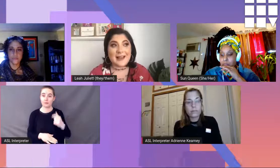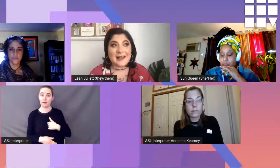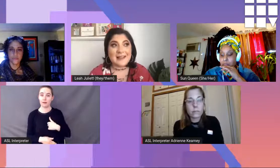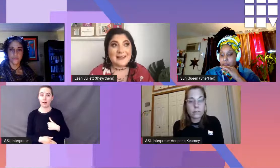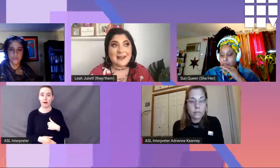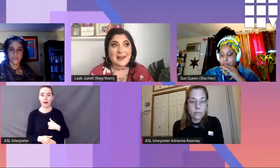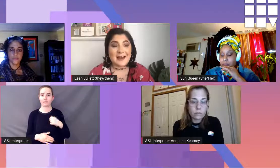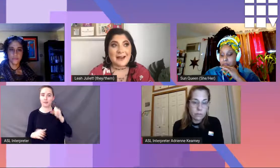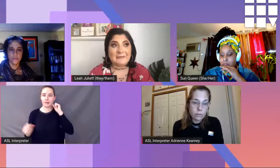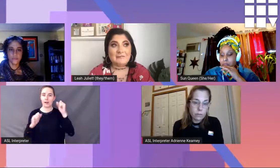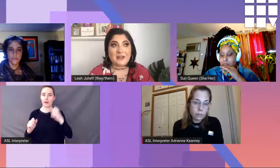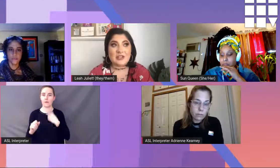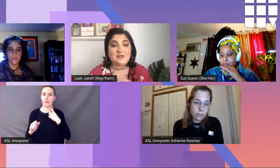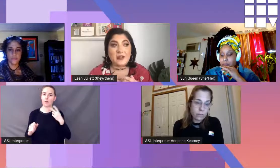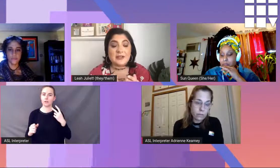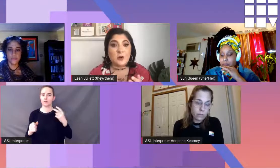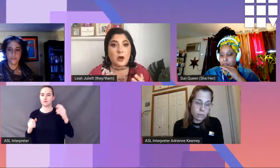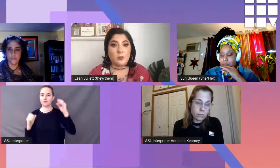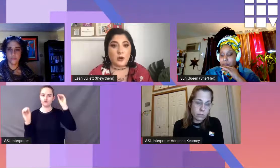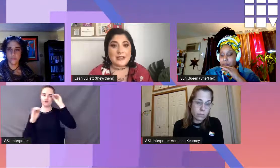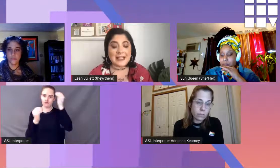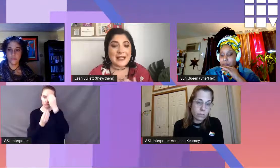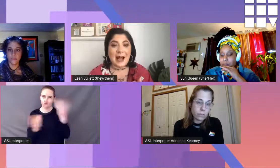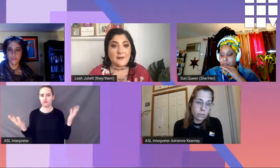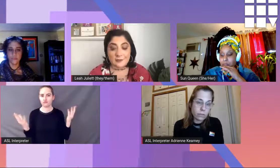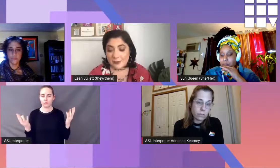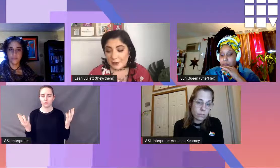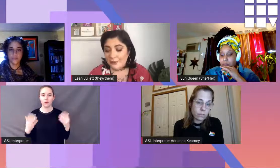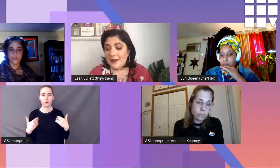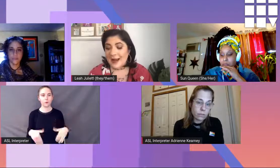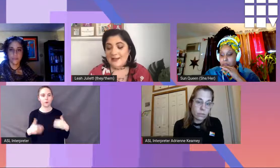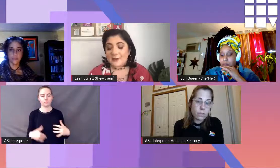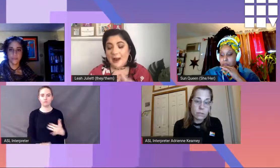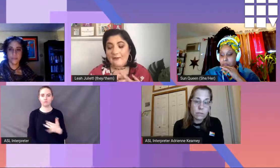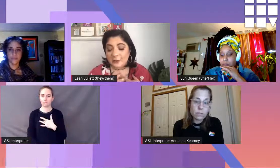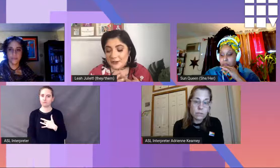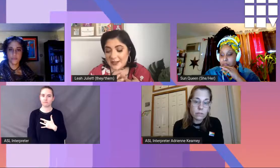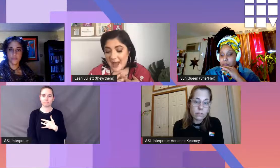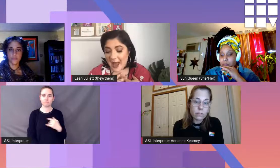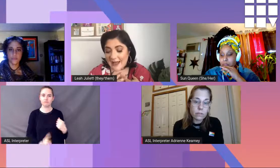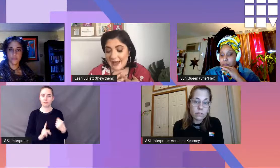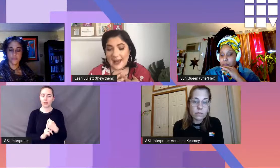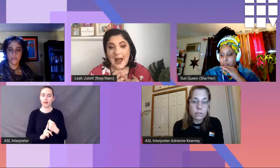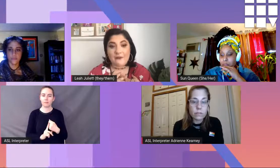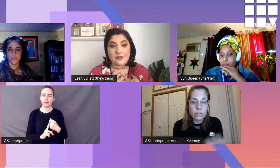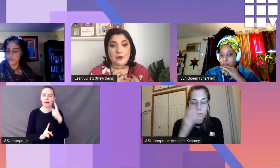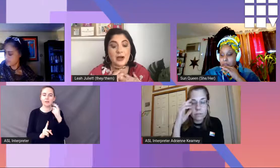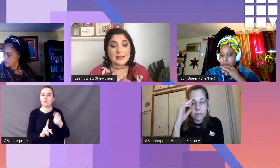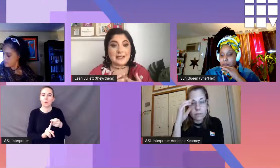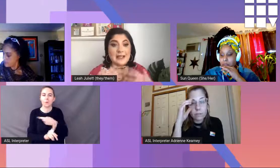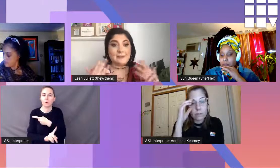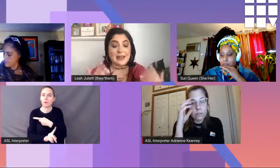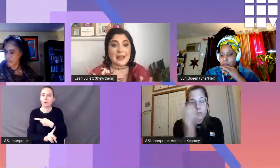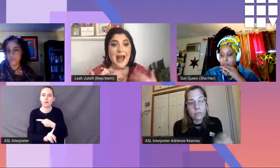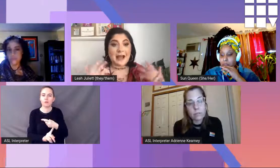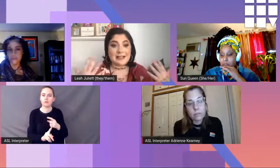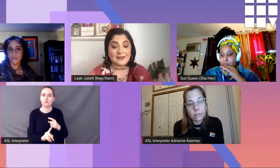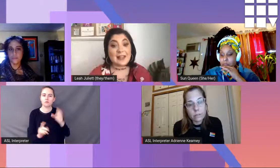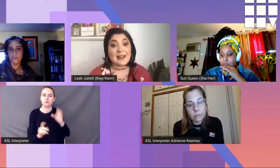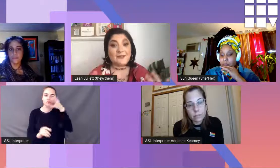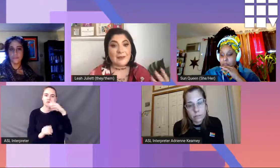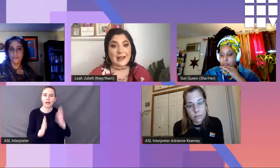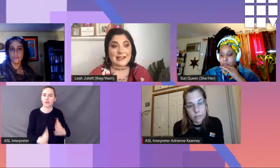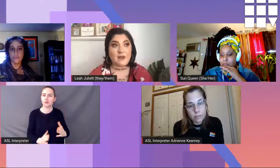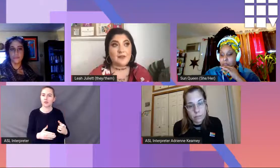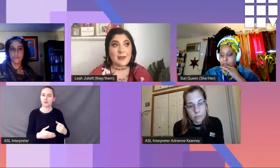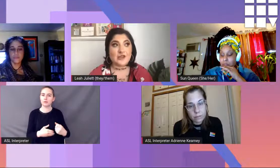me because it just felt so unwarranted and out of the blue. And so I've learned that I have to constantly be in acts of